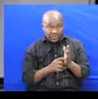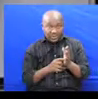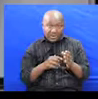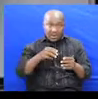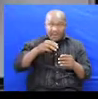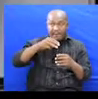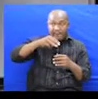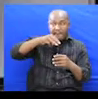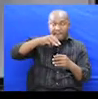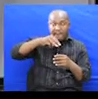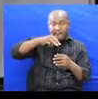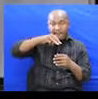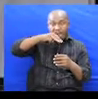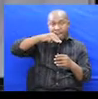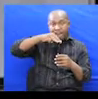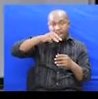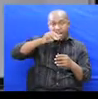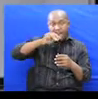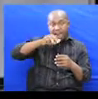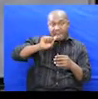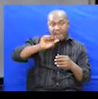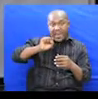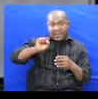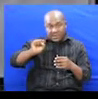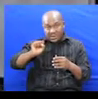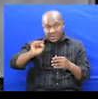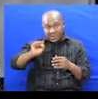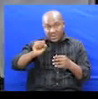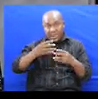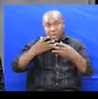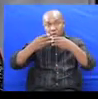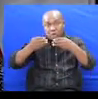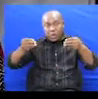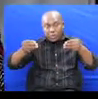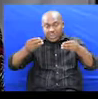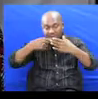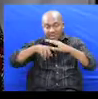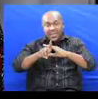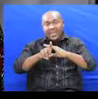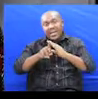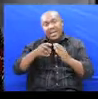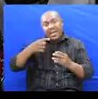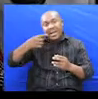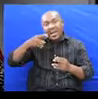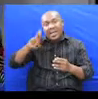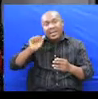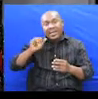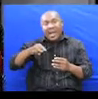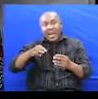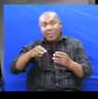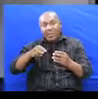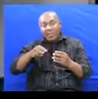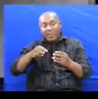in a gram, mass of solute, the mass of solute in a gram, mass of solute in